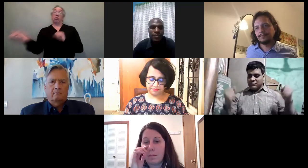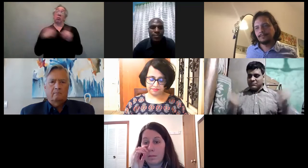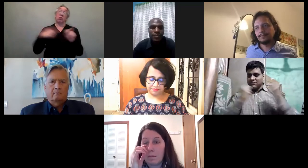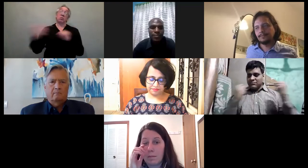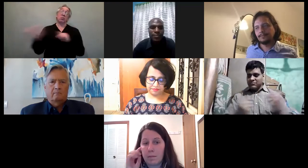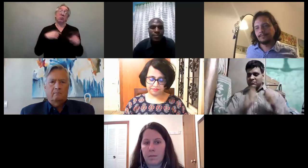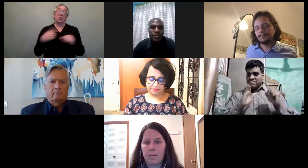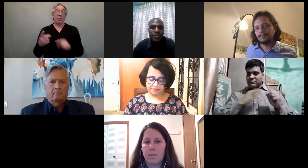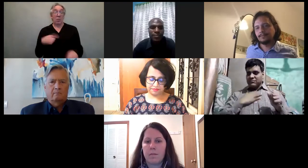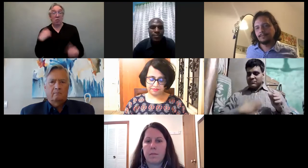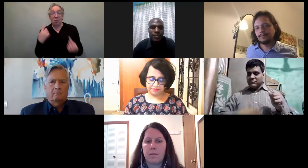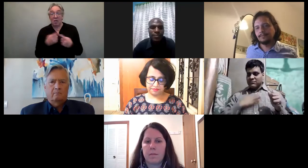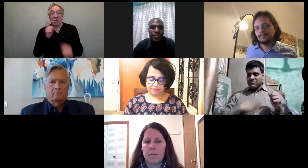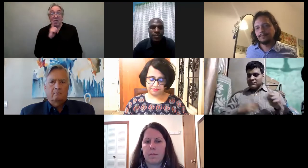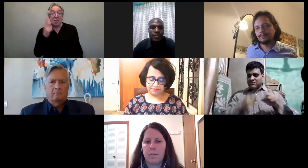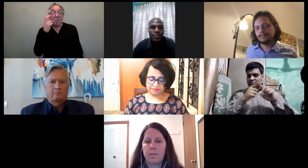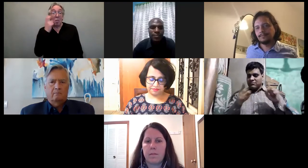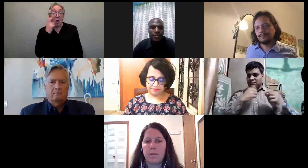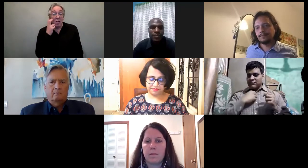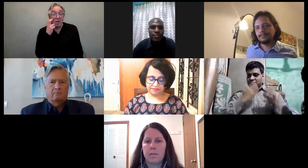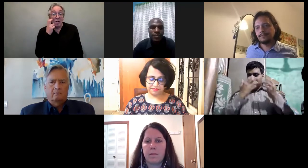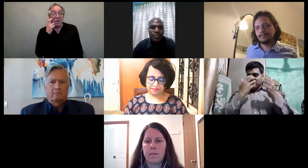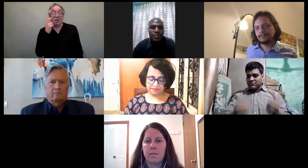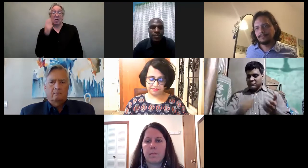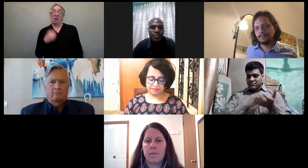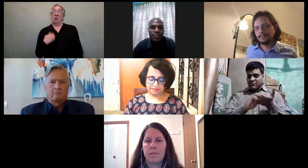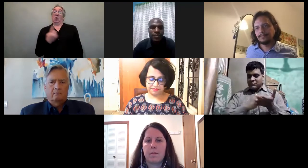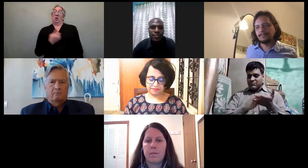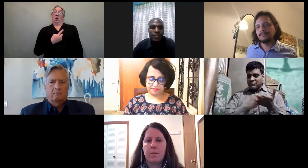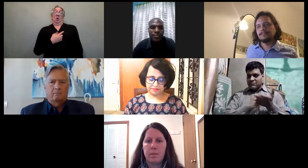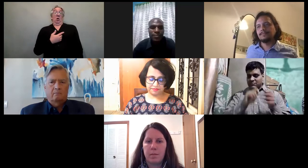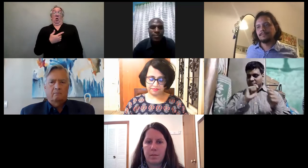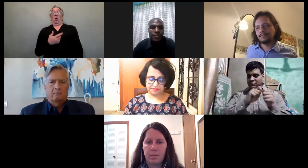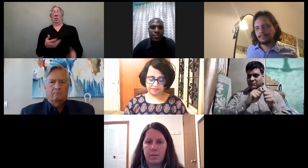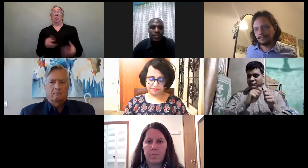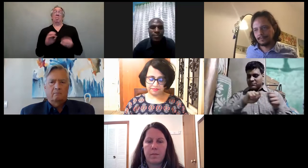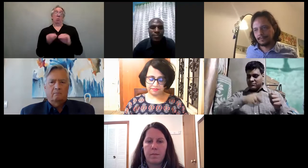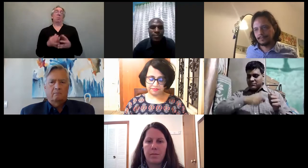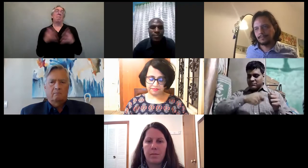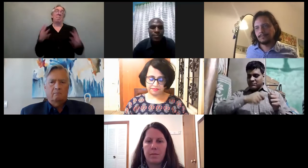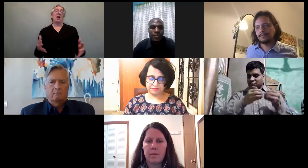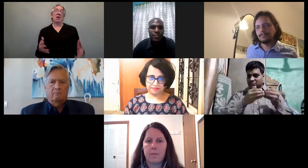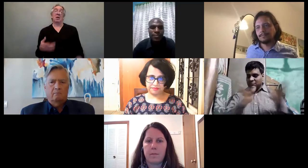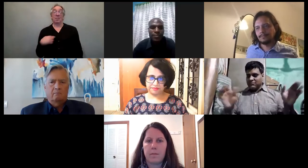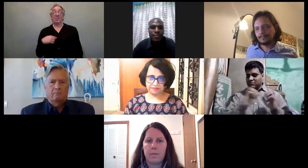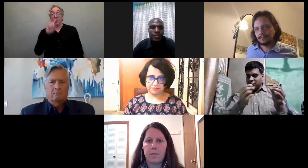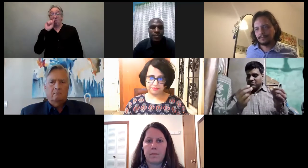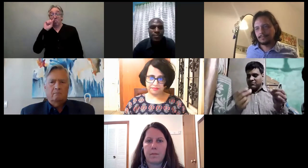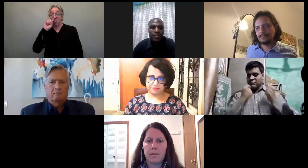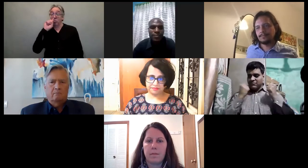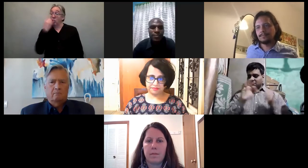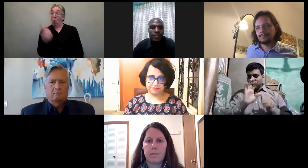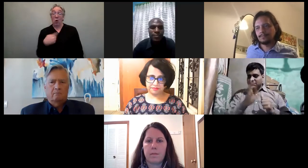But for us, it is really a big problem, and we are feeling really bored.